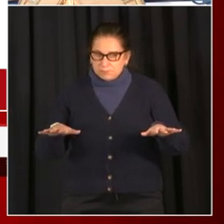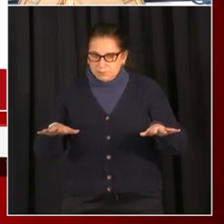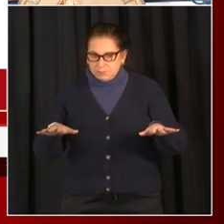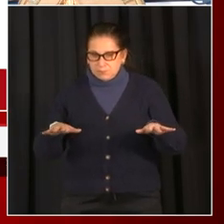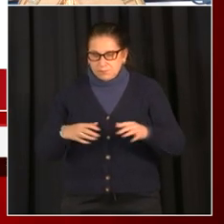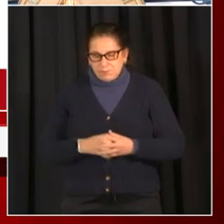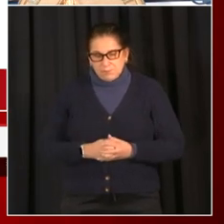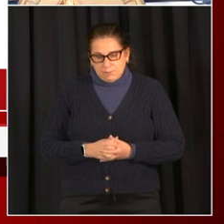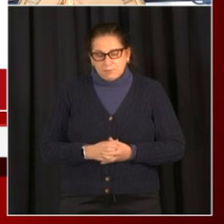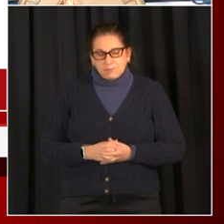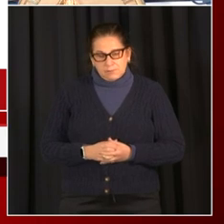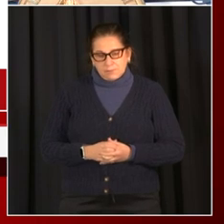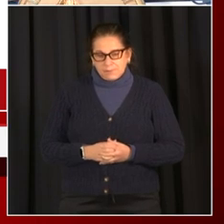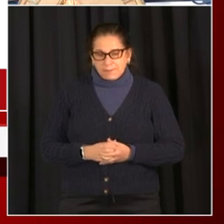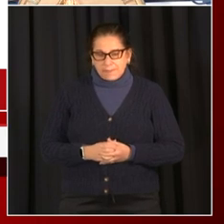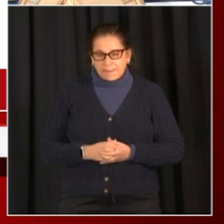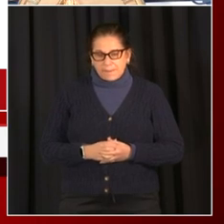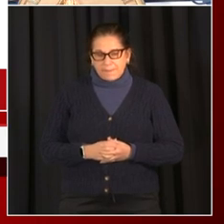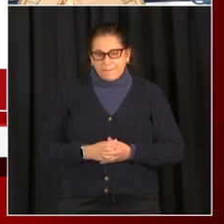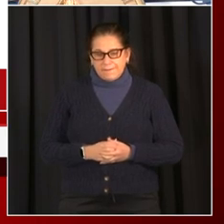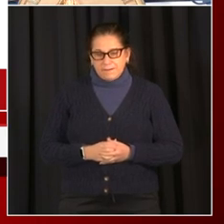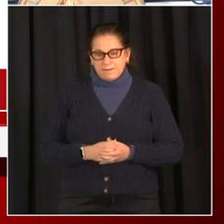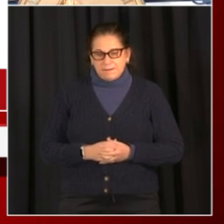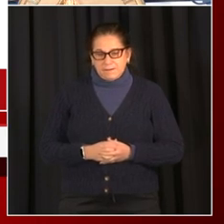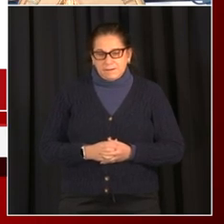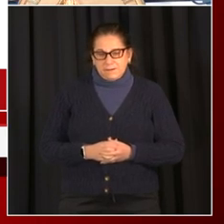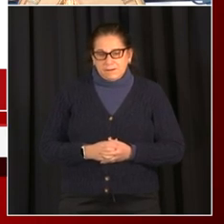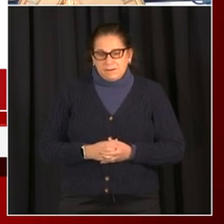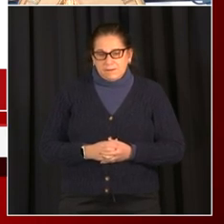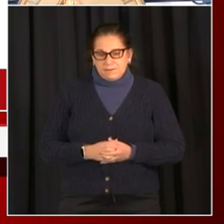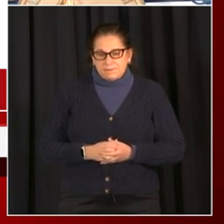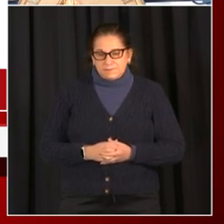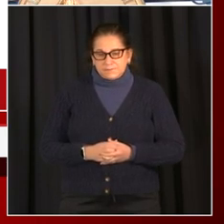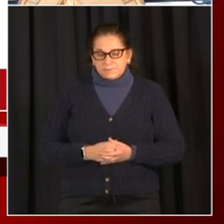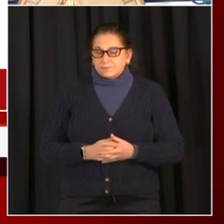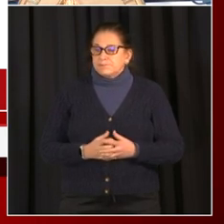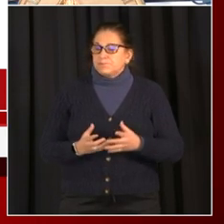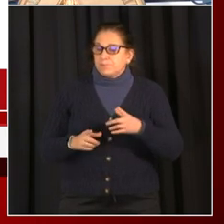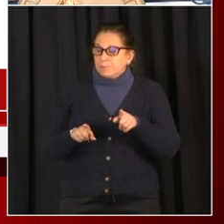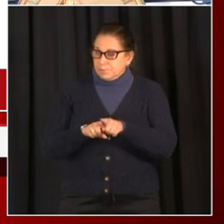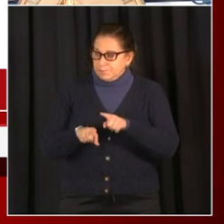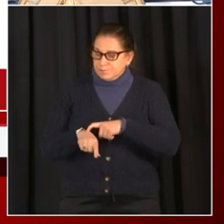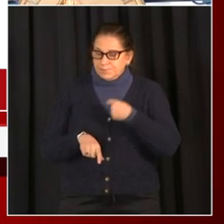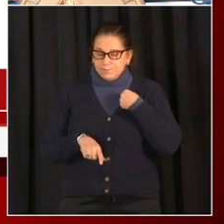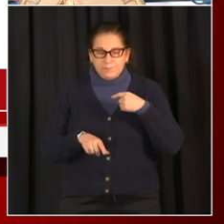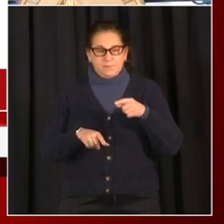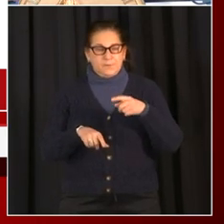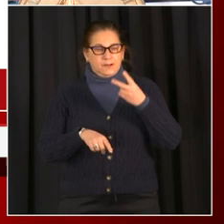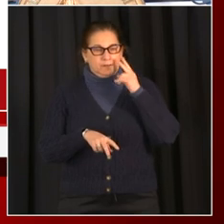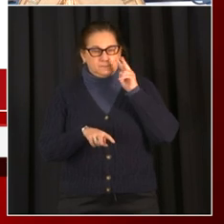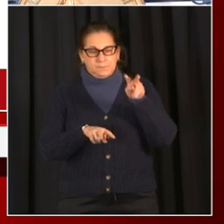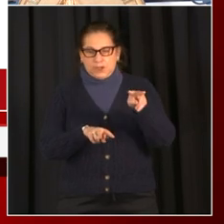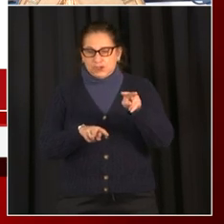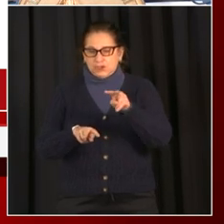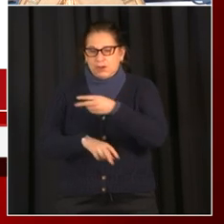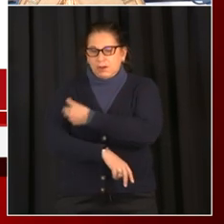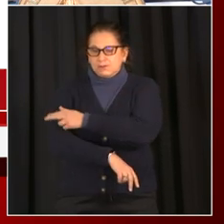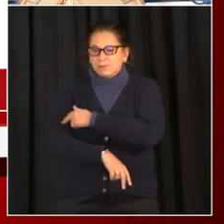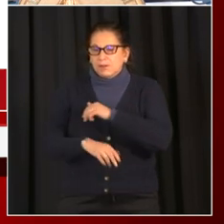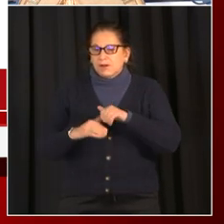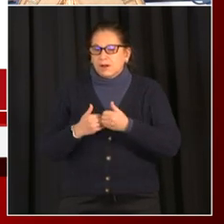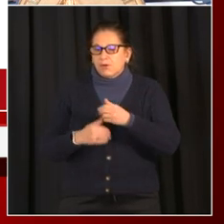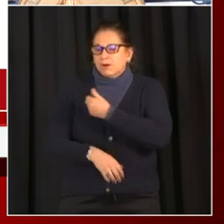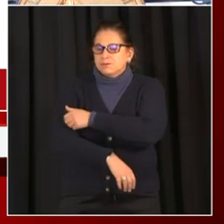we have been very closely monitoring how our hospitals are doing. And for several days, we